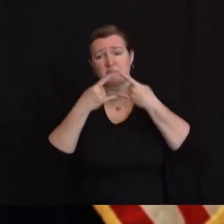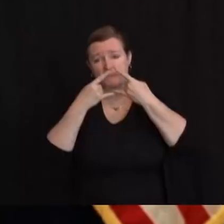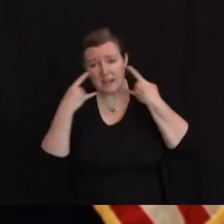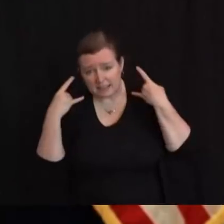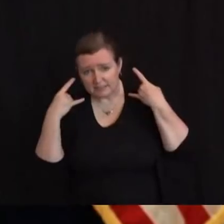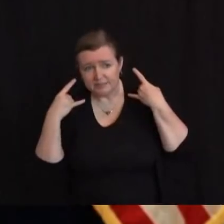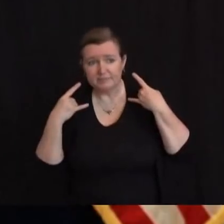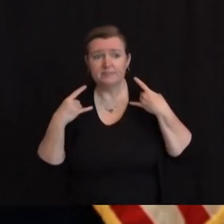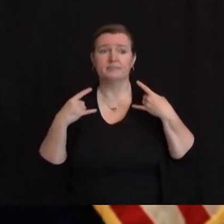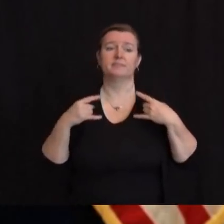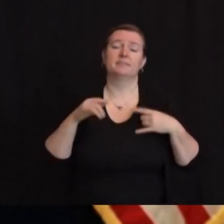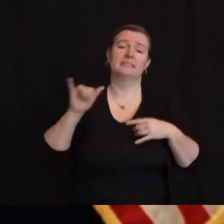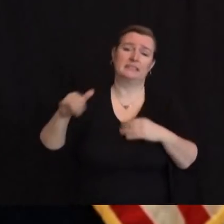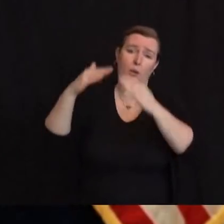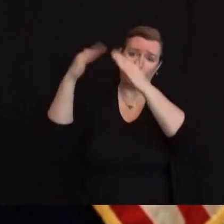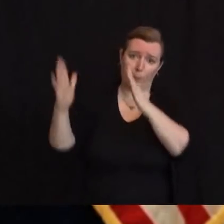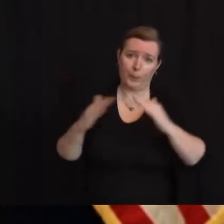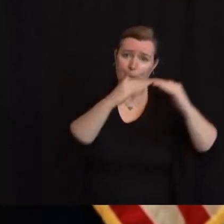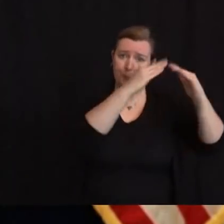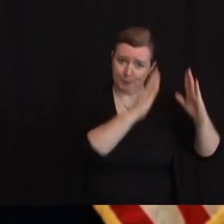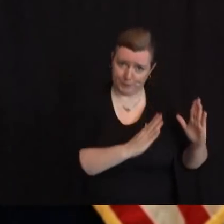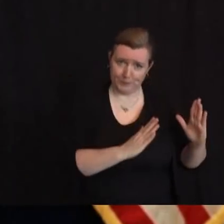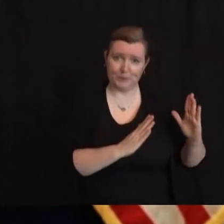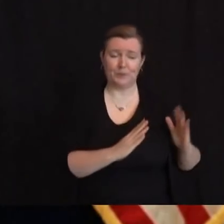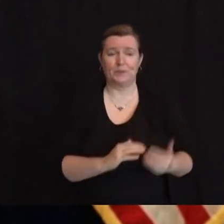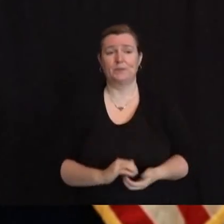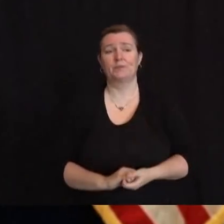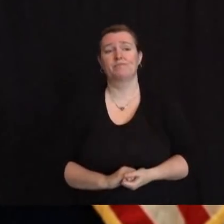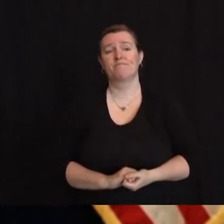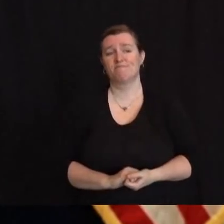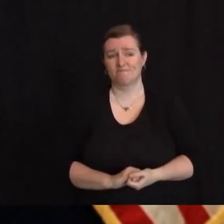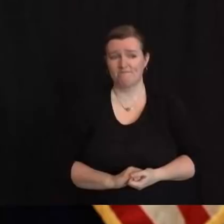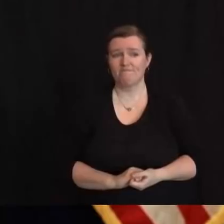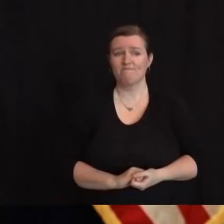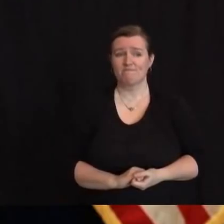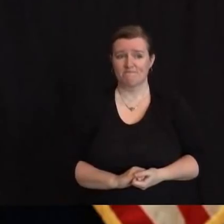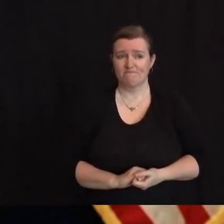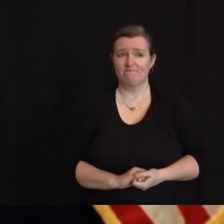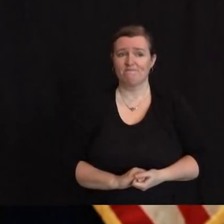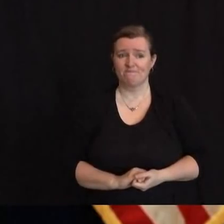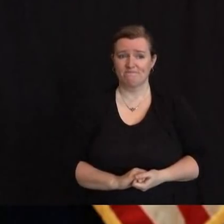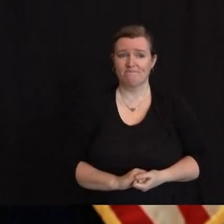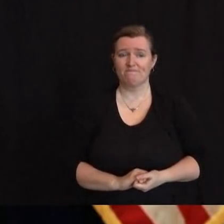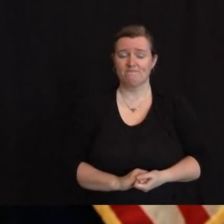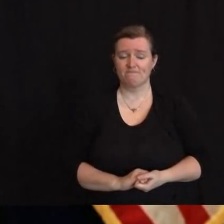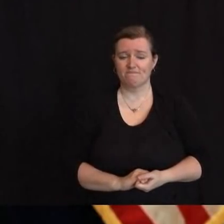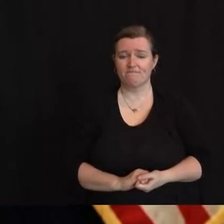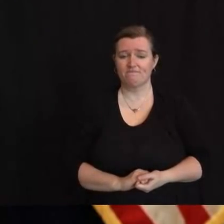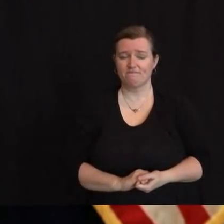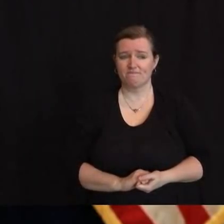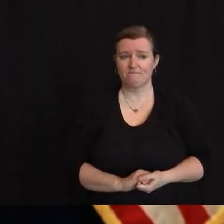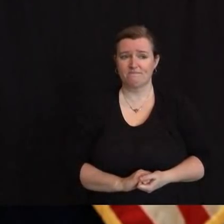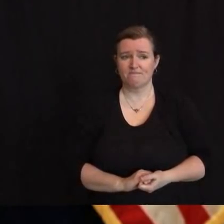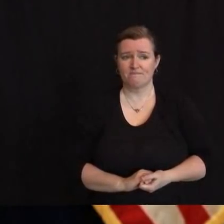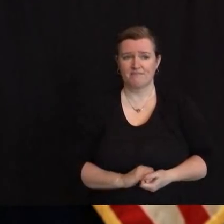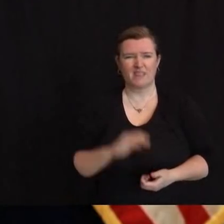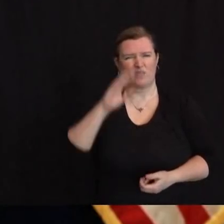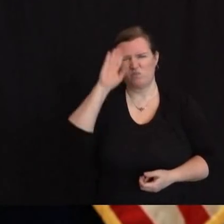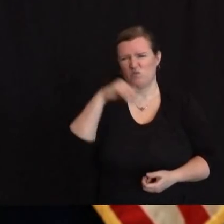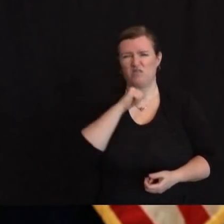or covering your face, as we all do. Keep staying home. I know that's not fun. It's